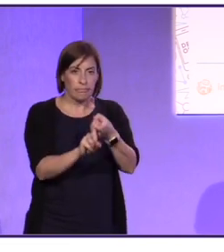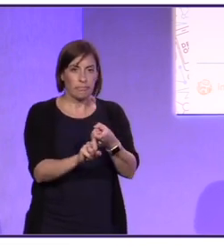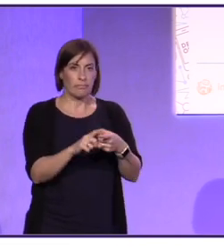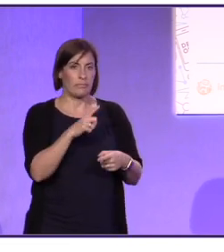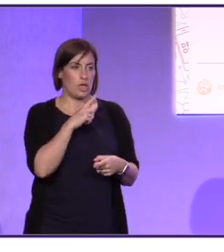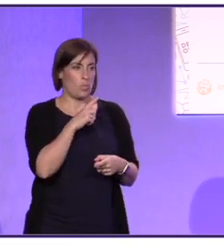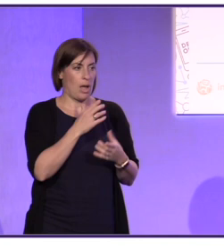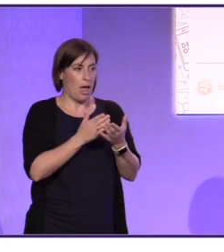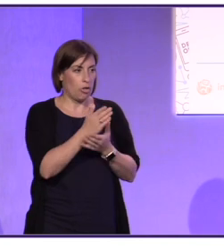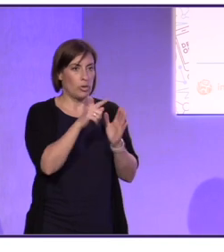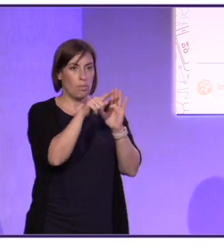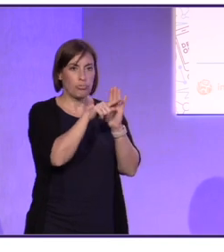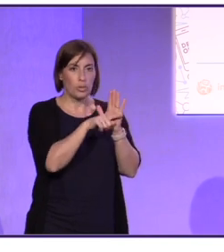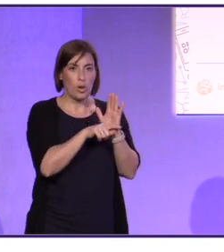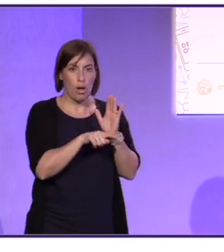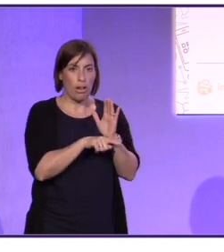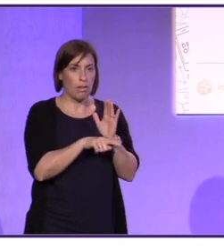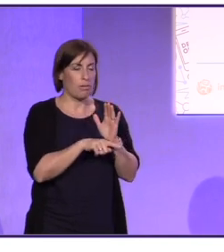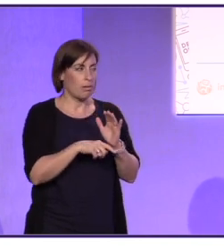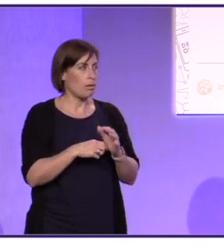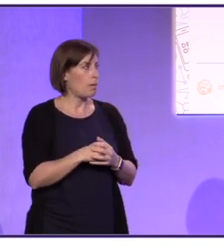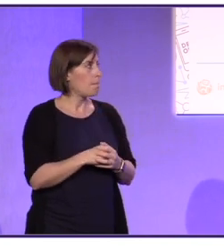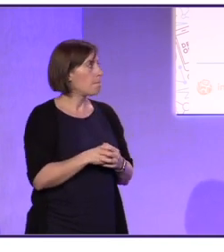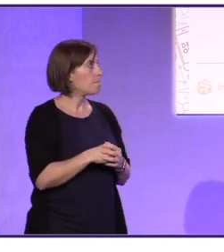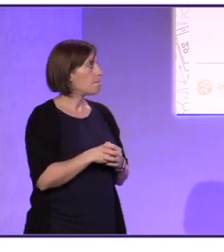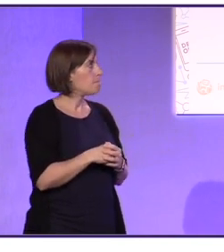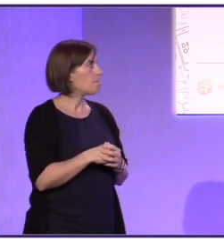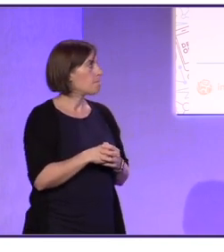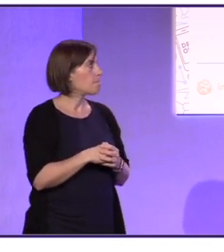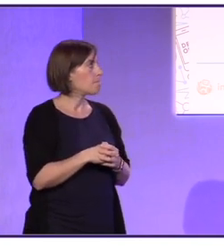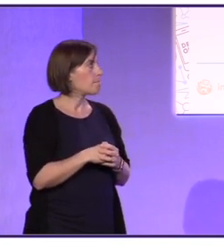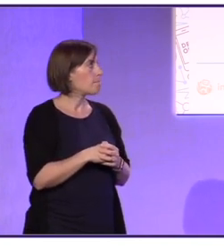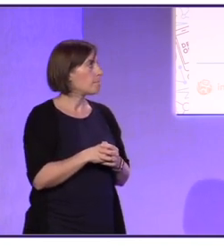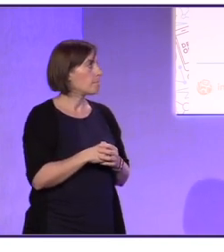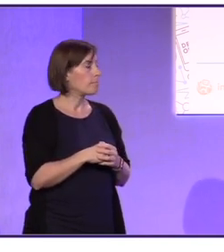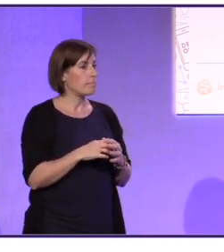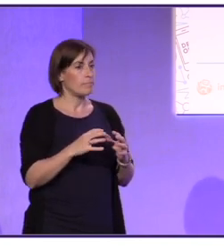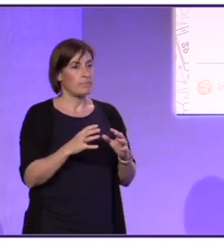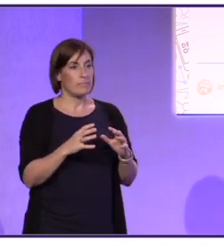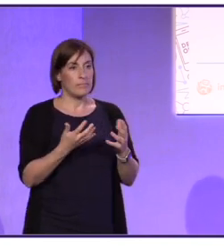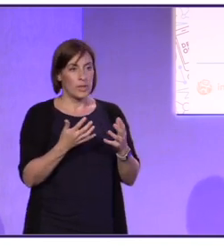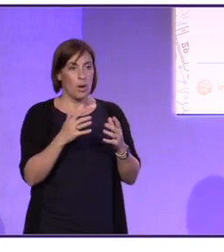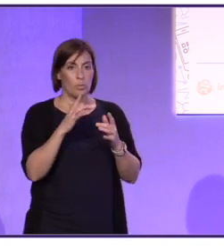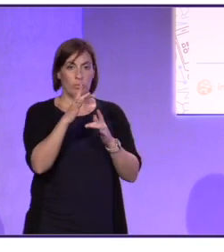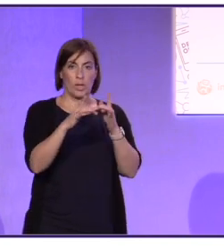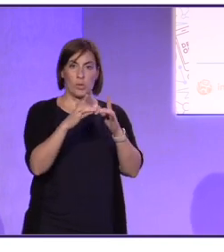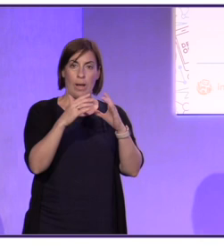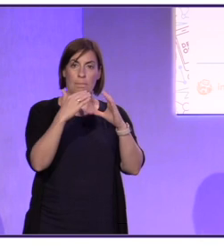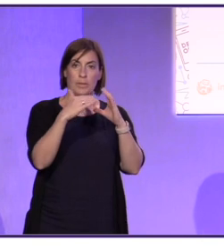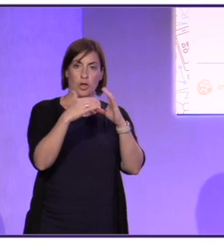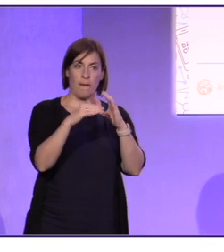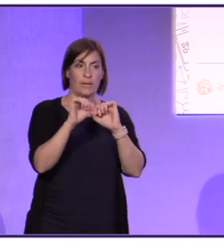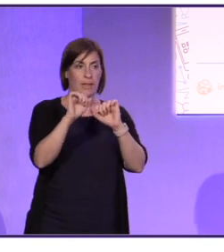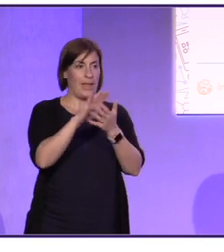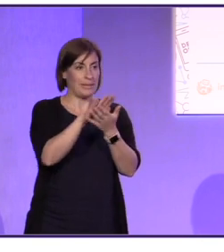through the protocol that we talk about, which in that case is just the web service definition language.